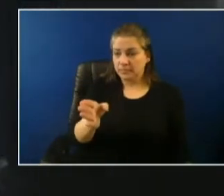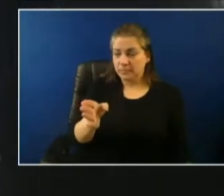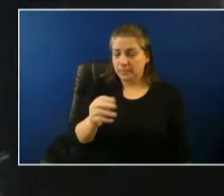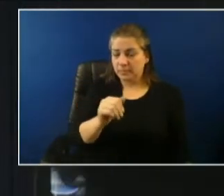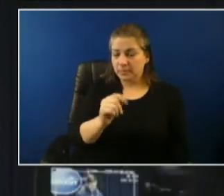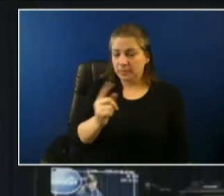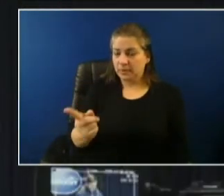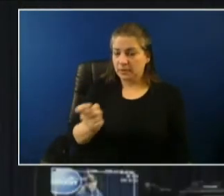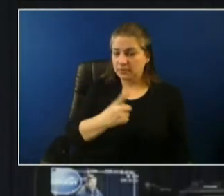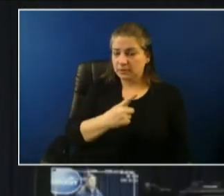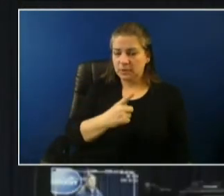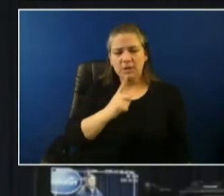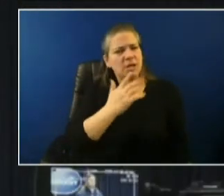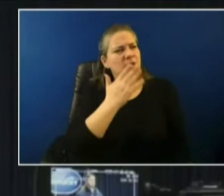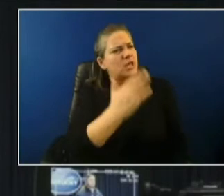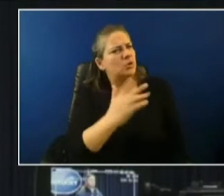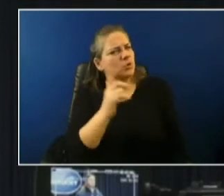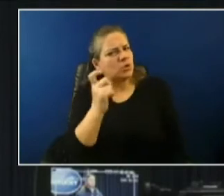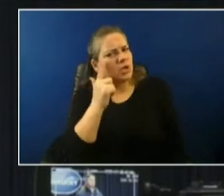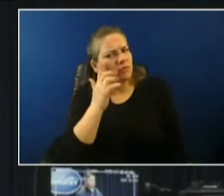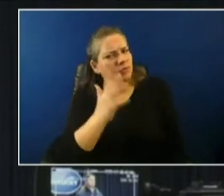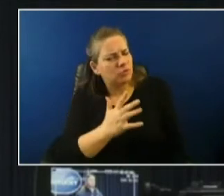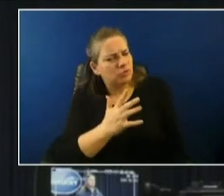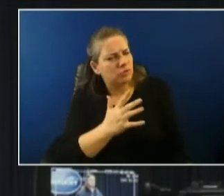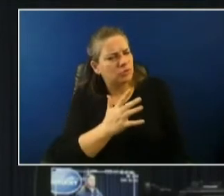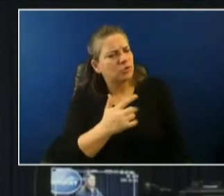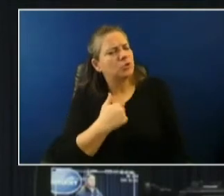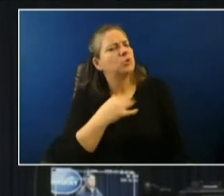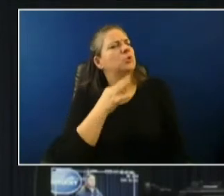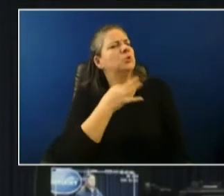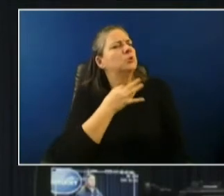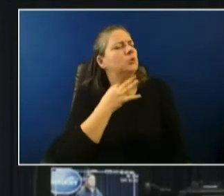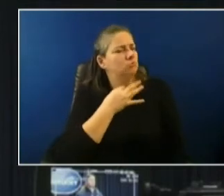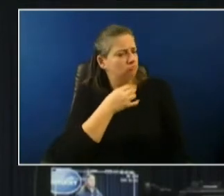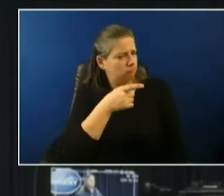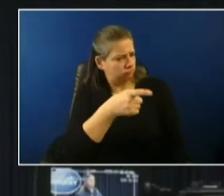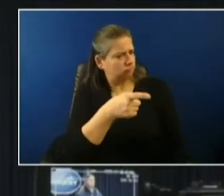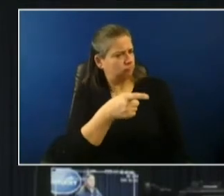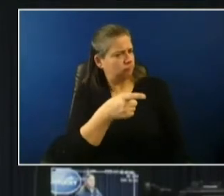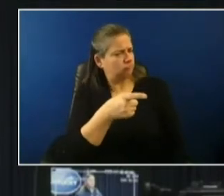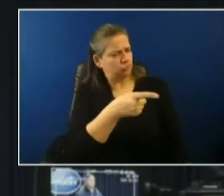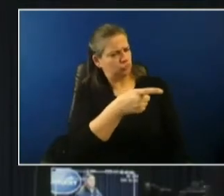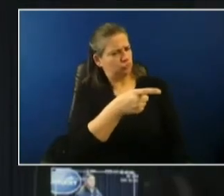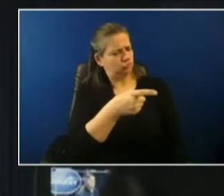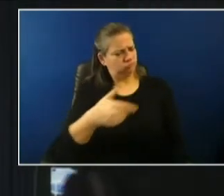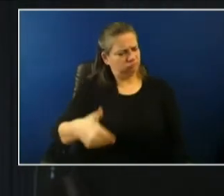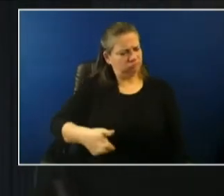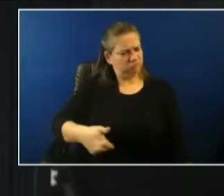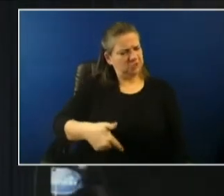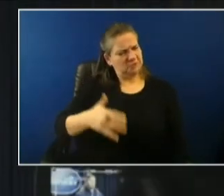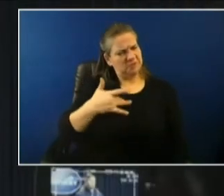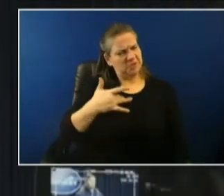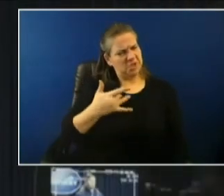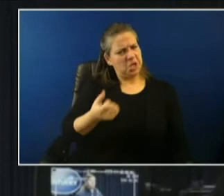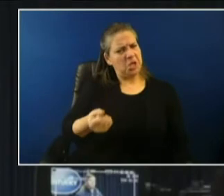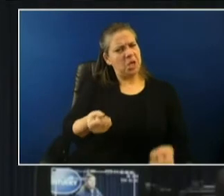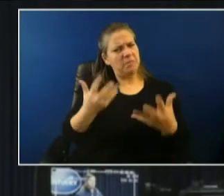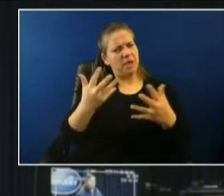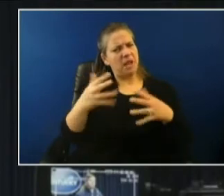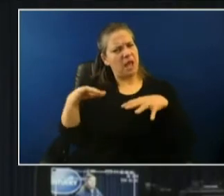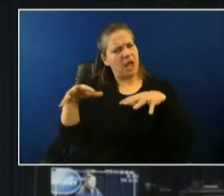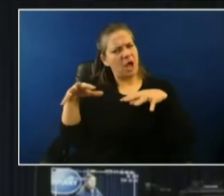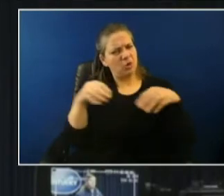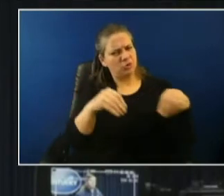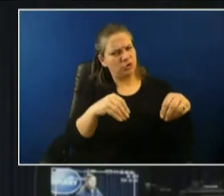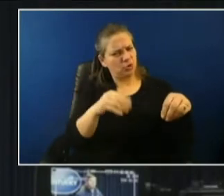Thank you, Governor. I'm curious, do you have a rough sense of how many total outages we can